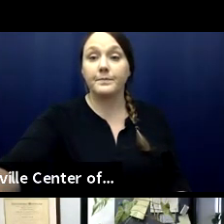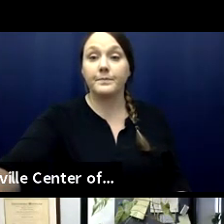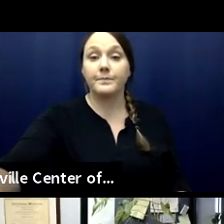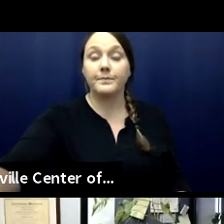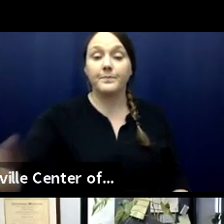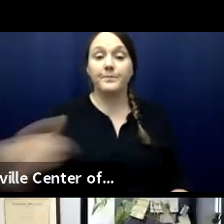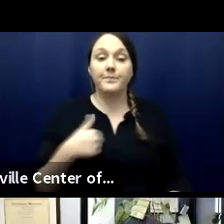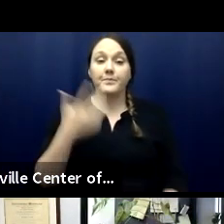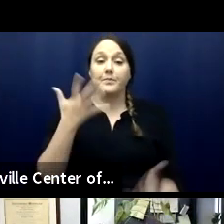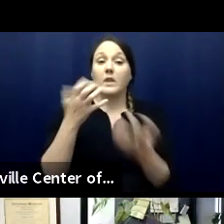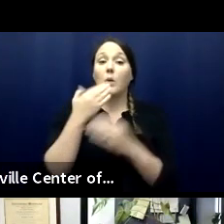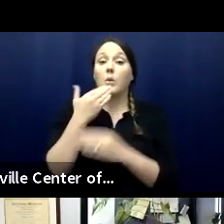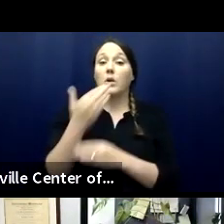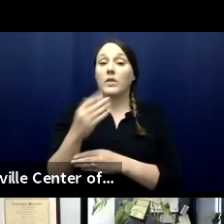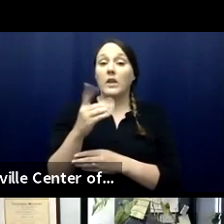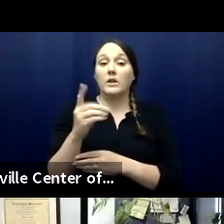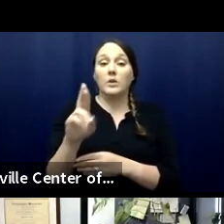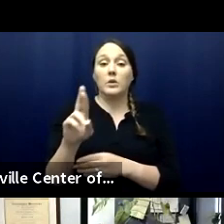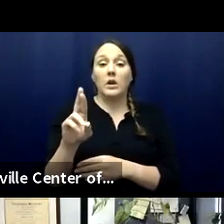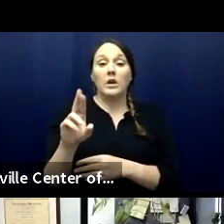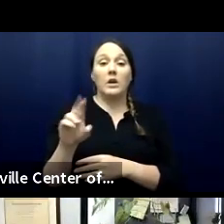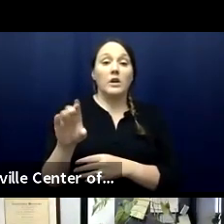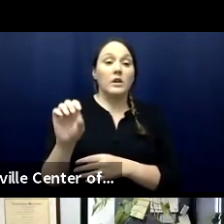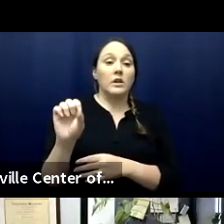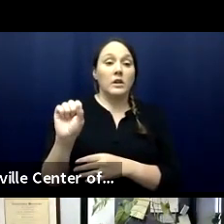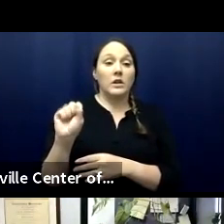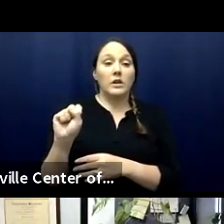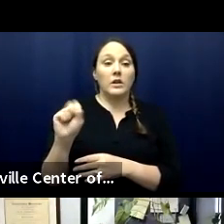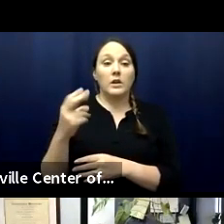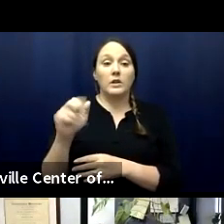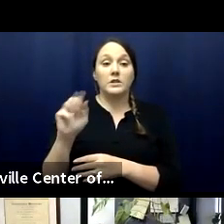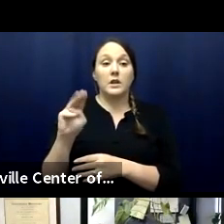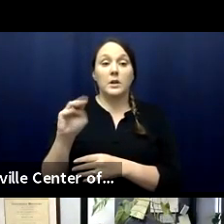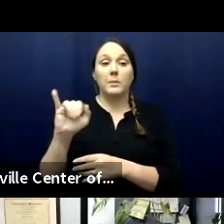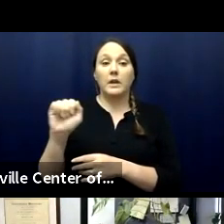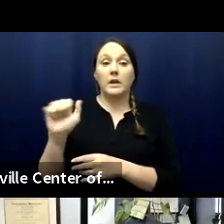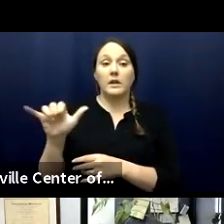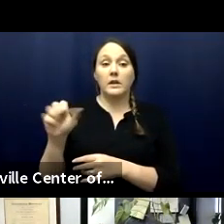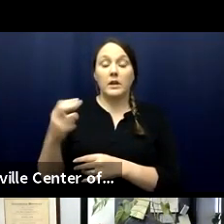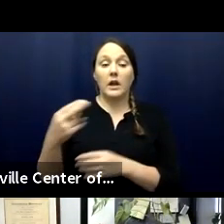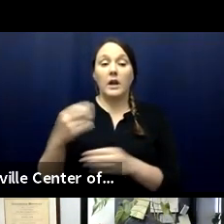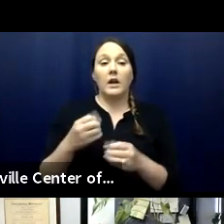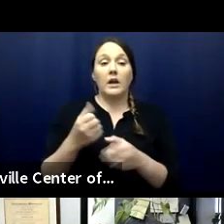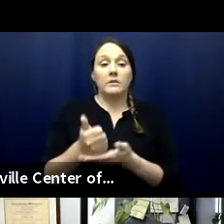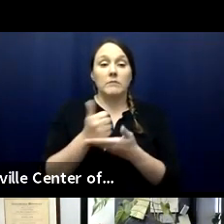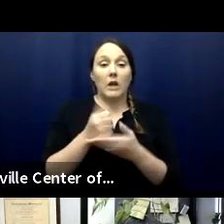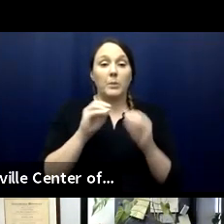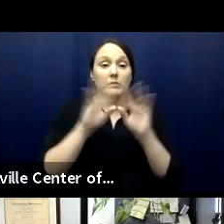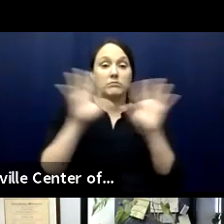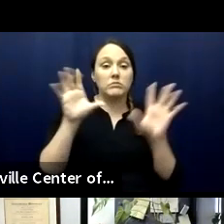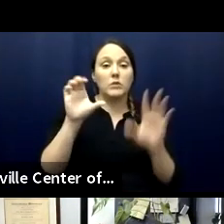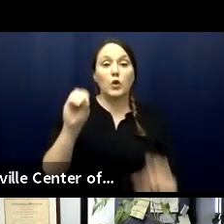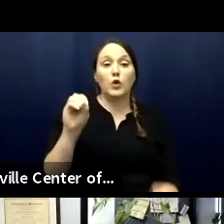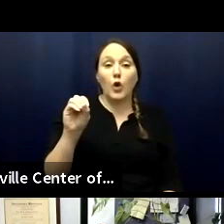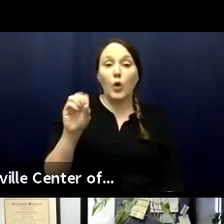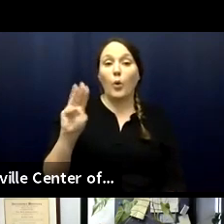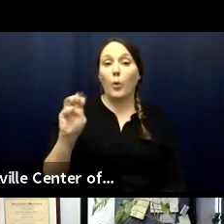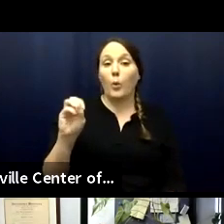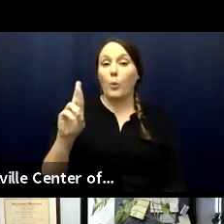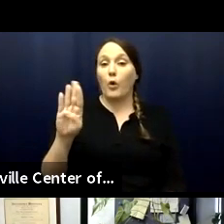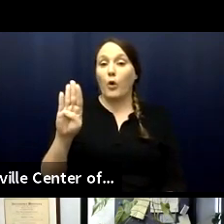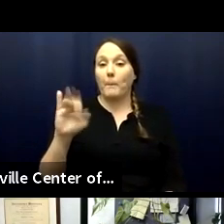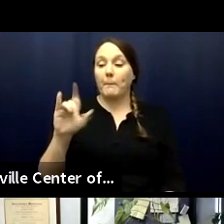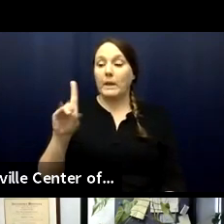I want to thank you, Dr. Shamia, for helping clarify what comorbidities are. There seems to